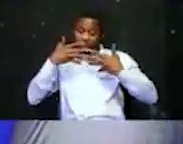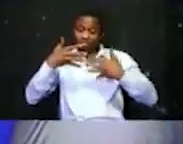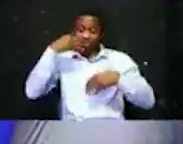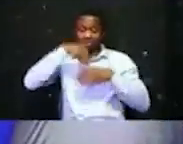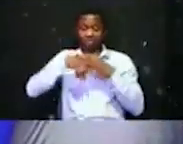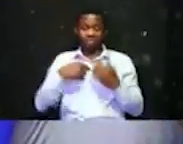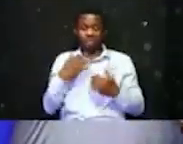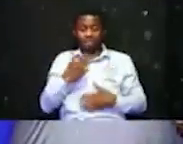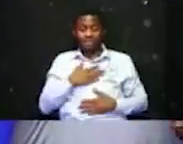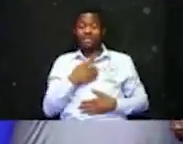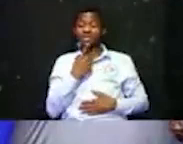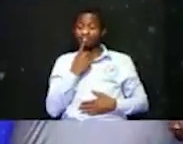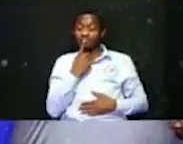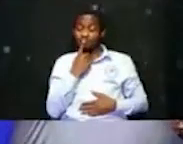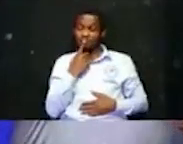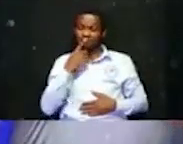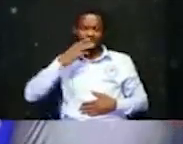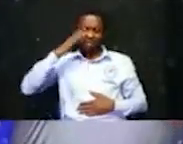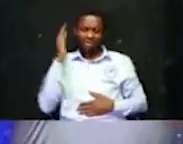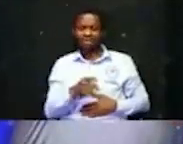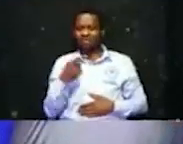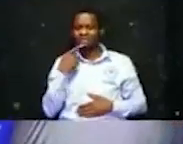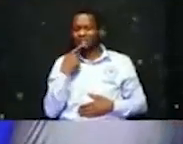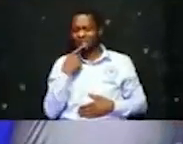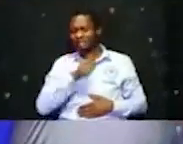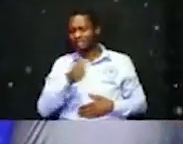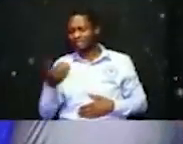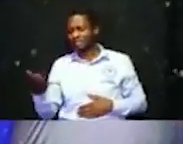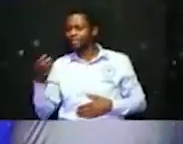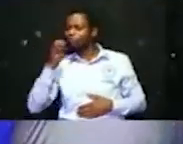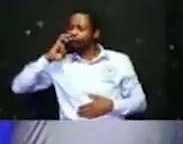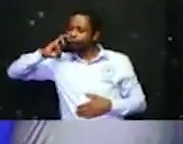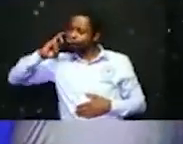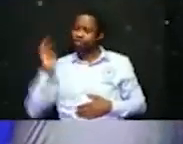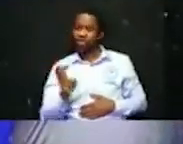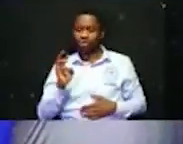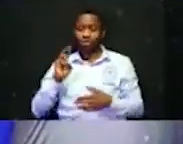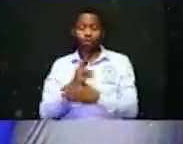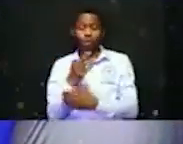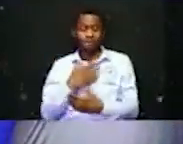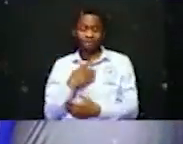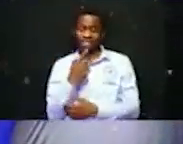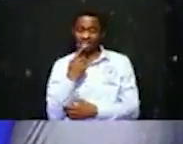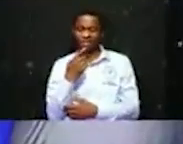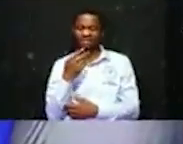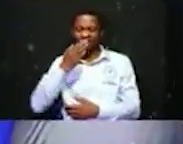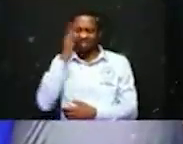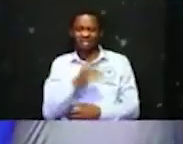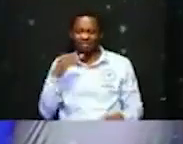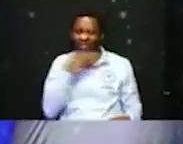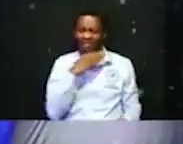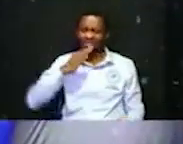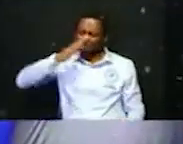my lips will not say anything wicked, or my tongue will not utter lies. Now, I